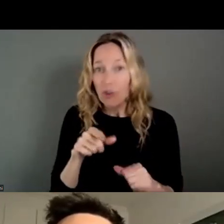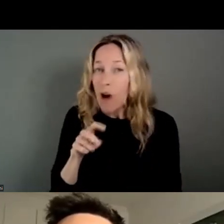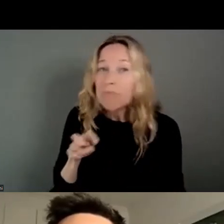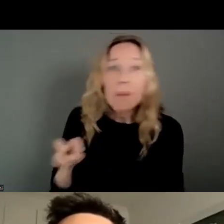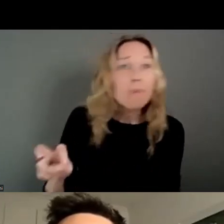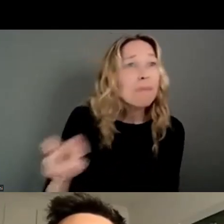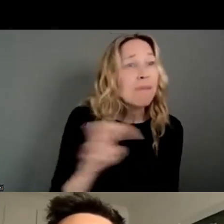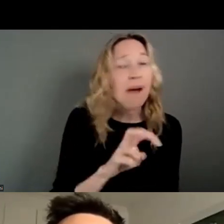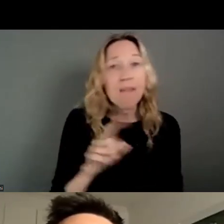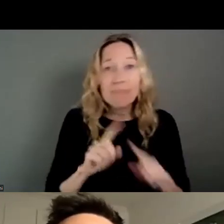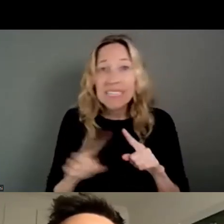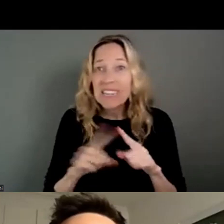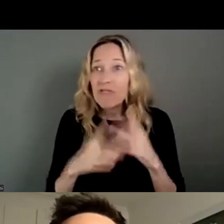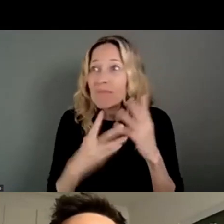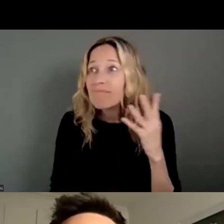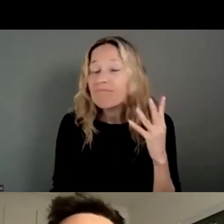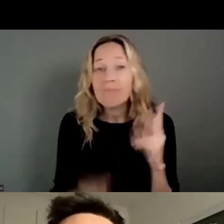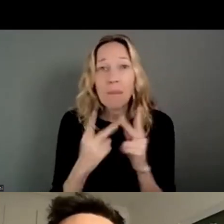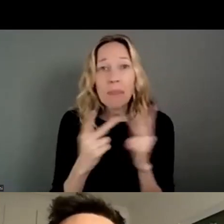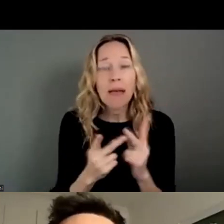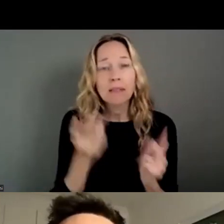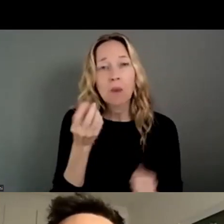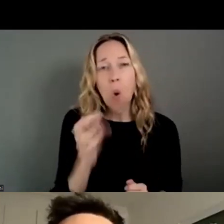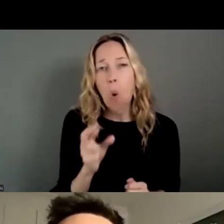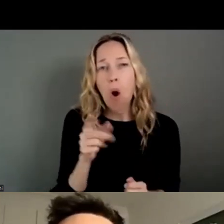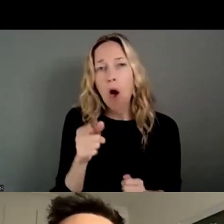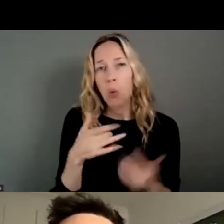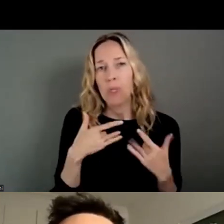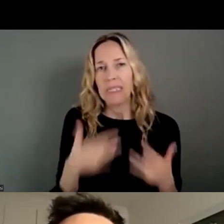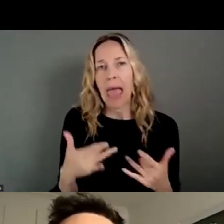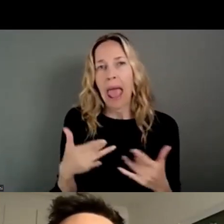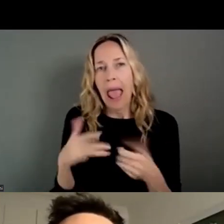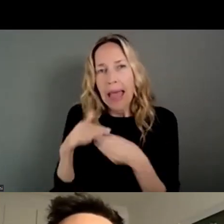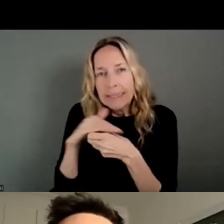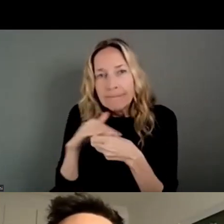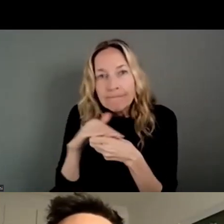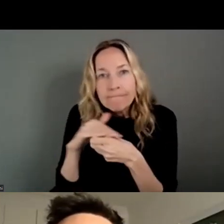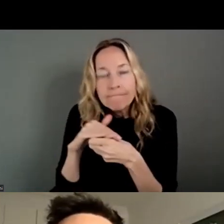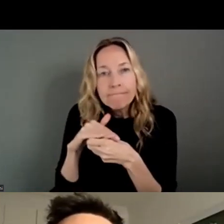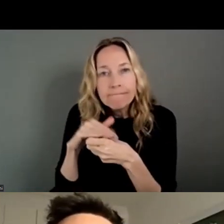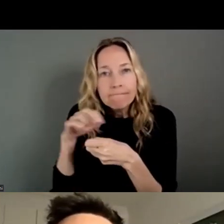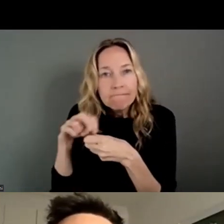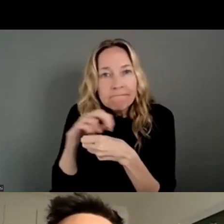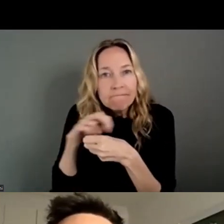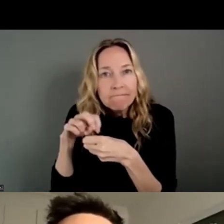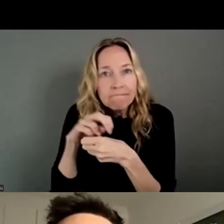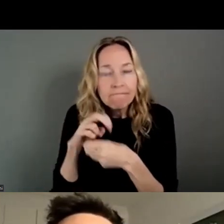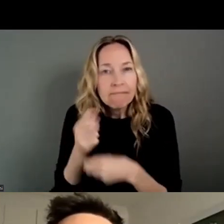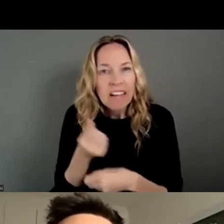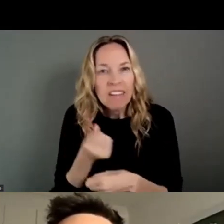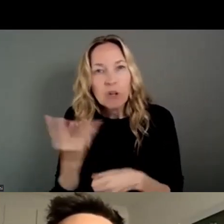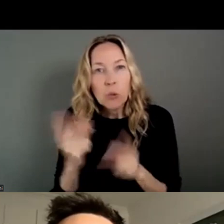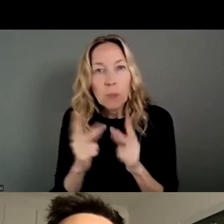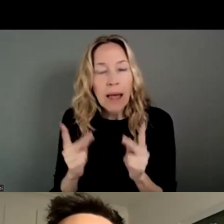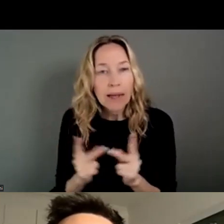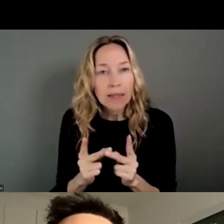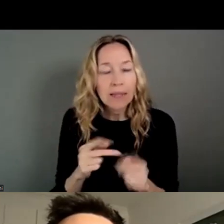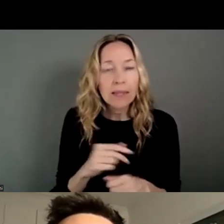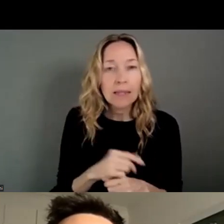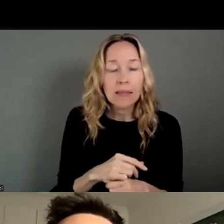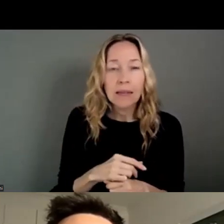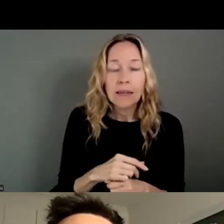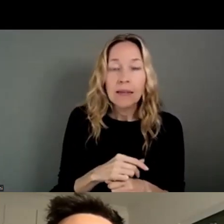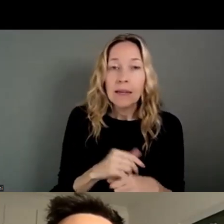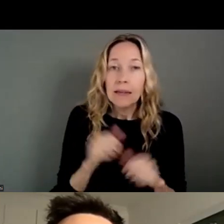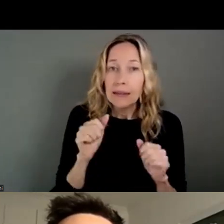1,500, 5,000, where, you know, has it stayed there? Is there growth? Are you selling more tickets? You know, that's